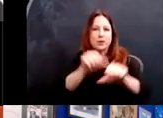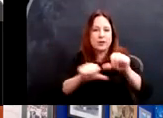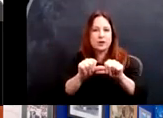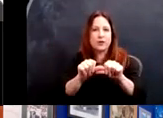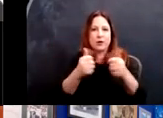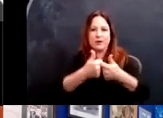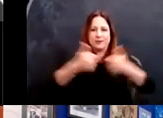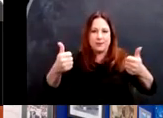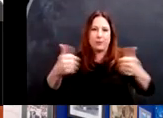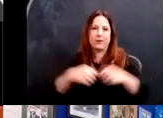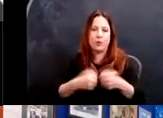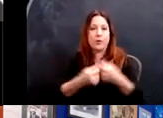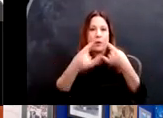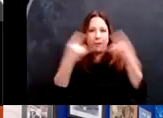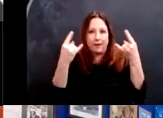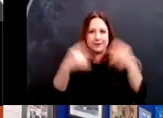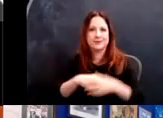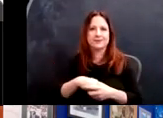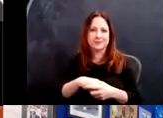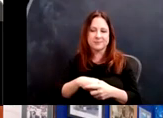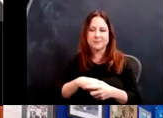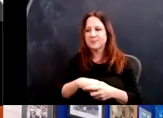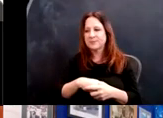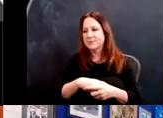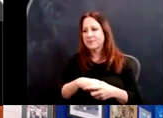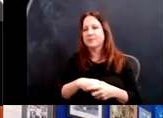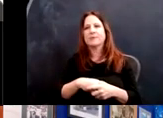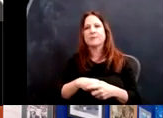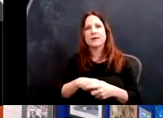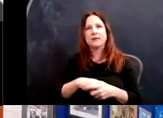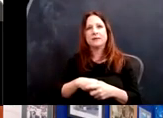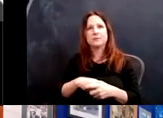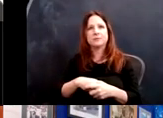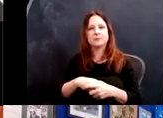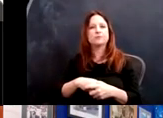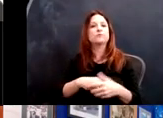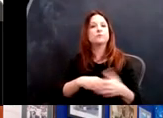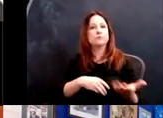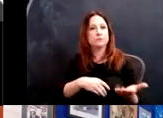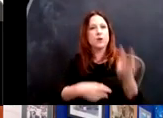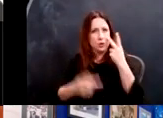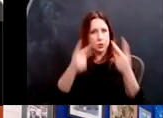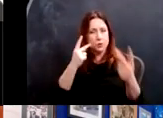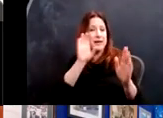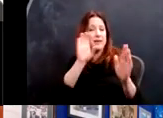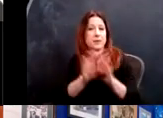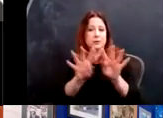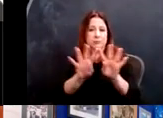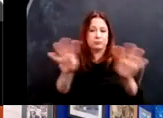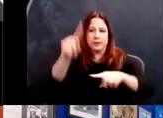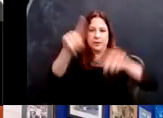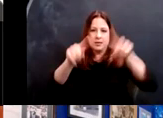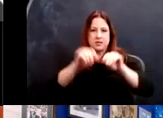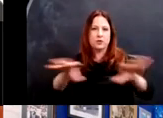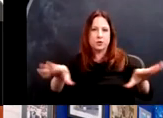max. And you will see just one example of the diversity of our organization.